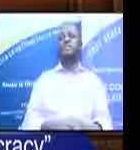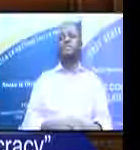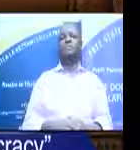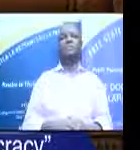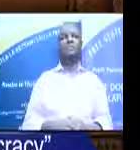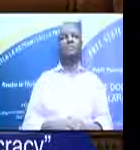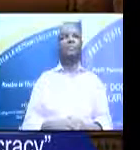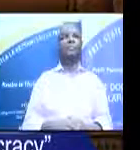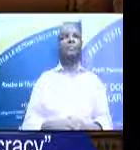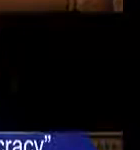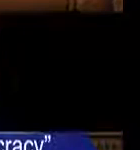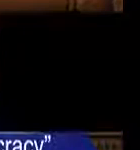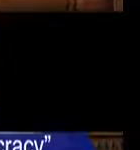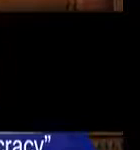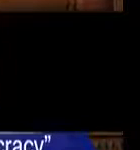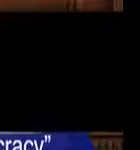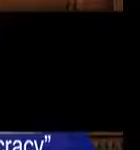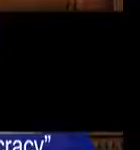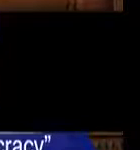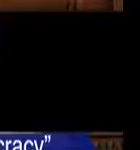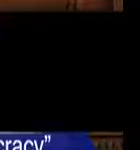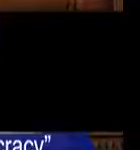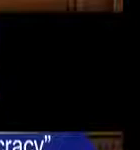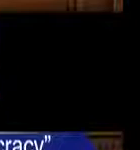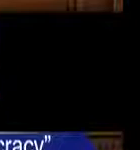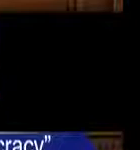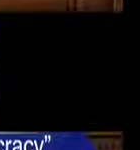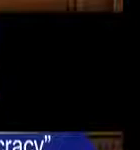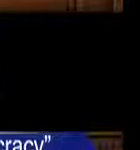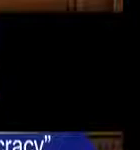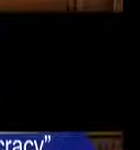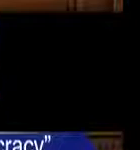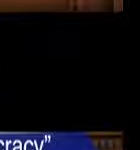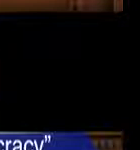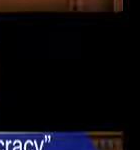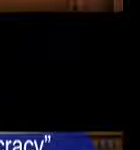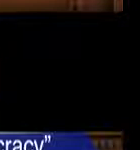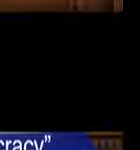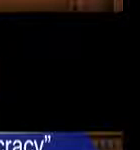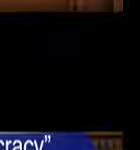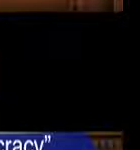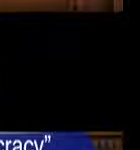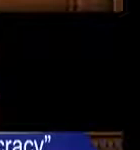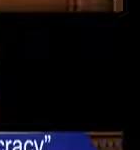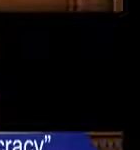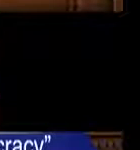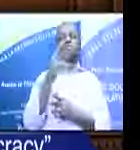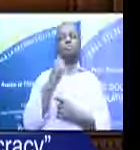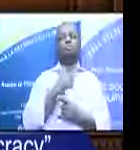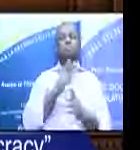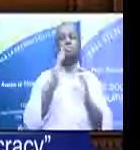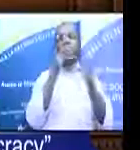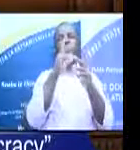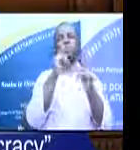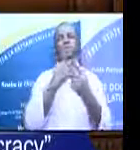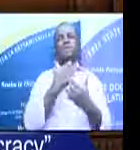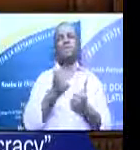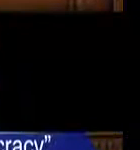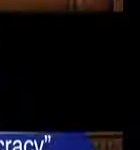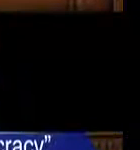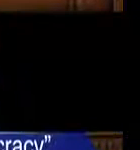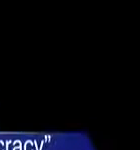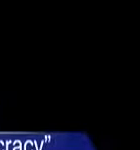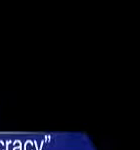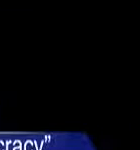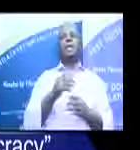Speaker, the ANC wishes to conclude the debate by saluting the Department of Health under the stewardship